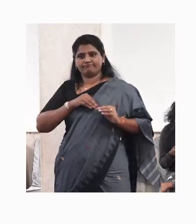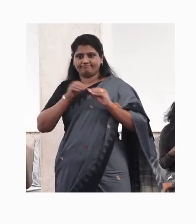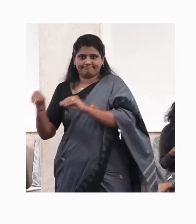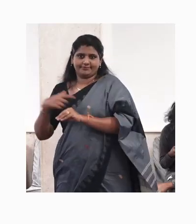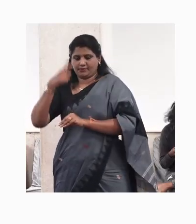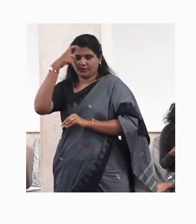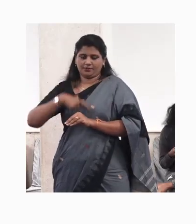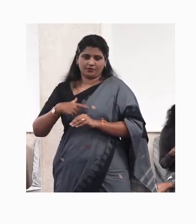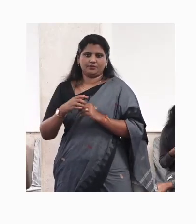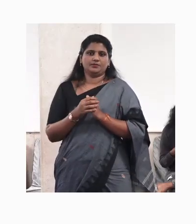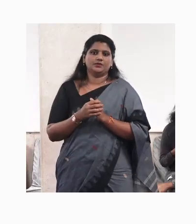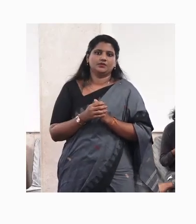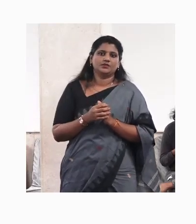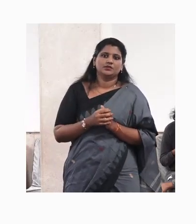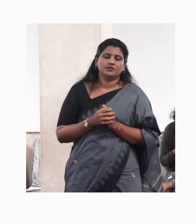well.